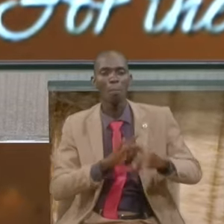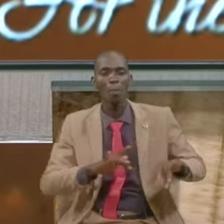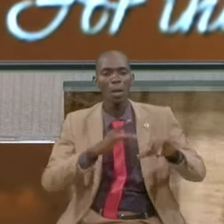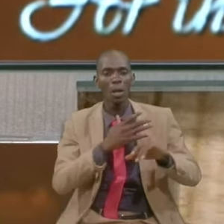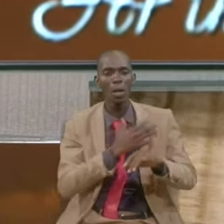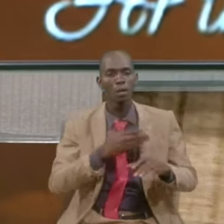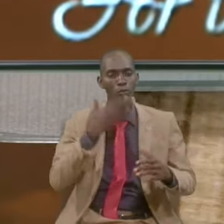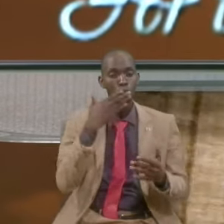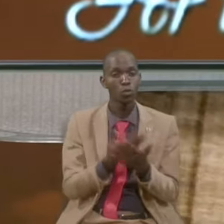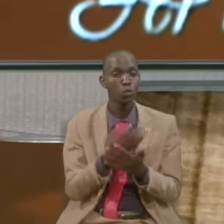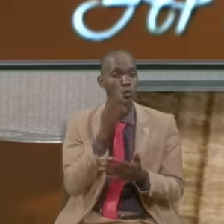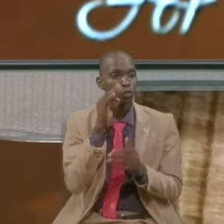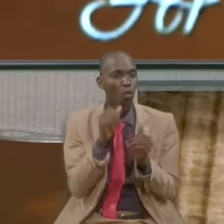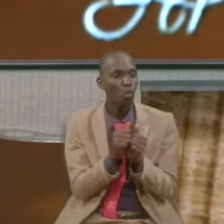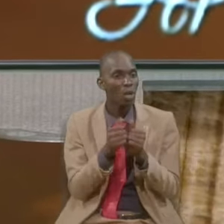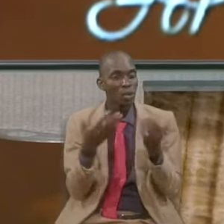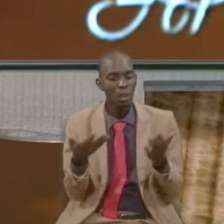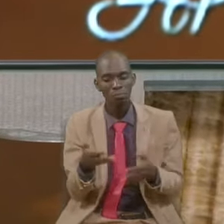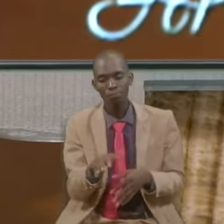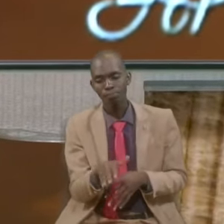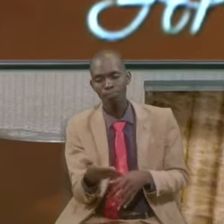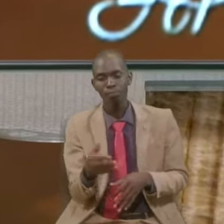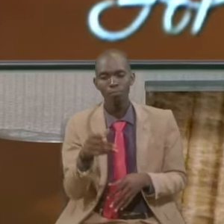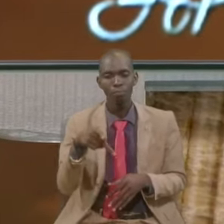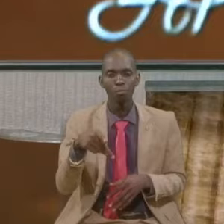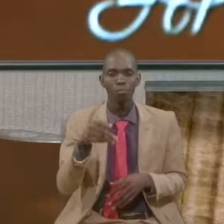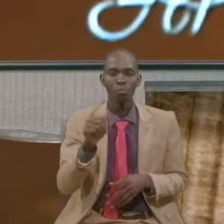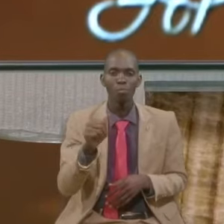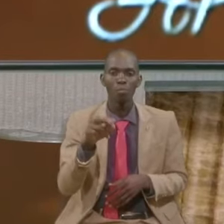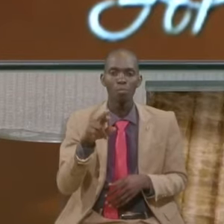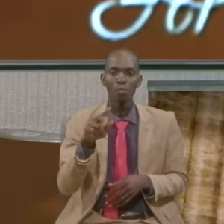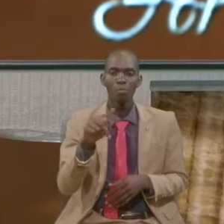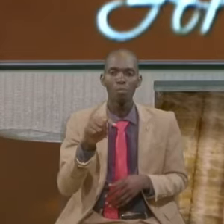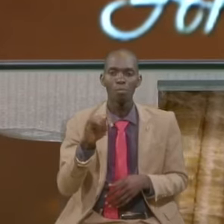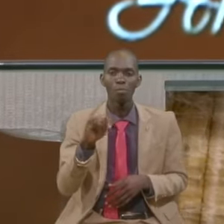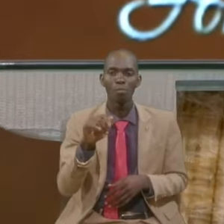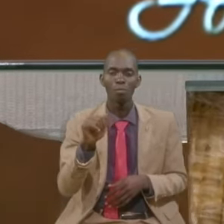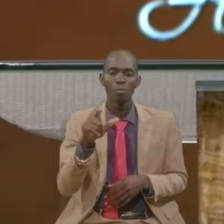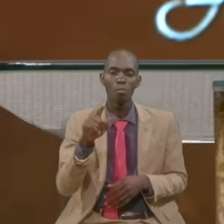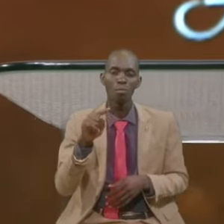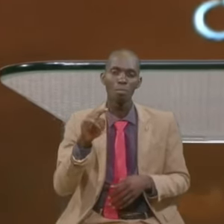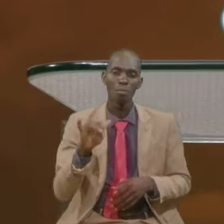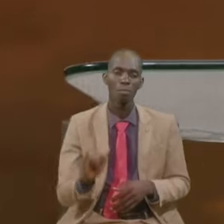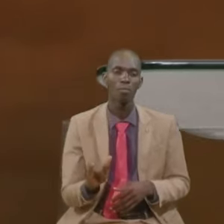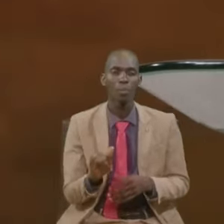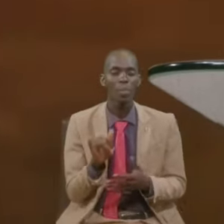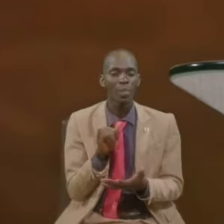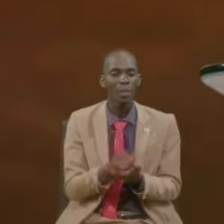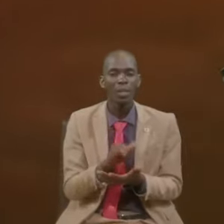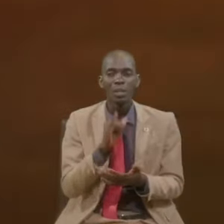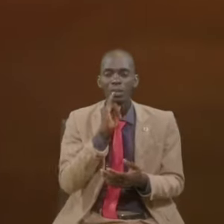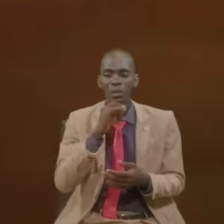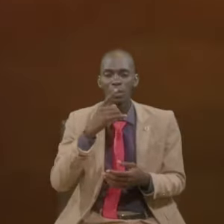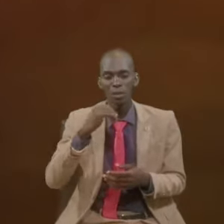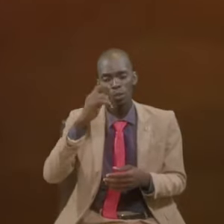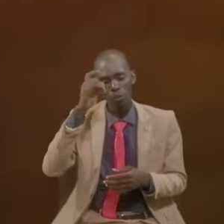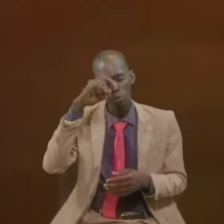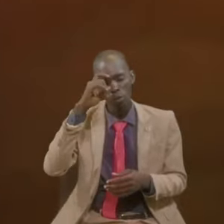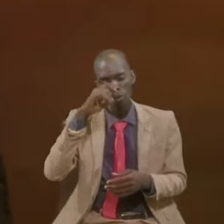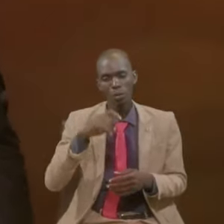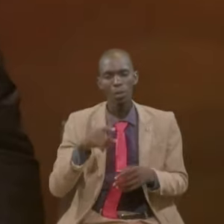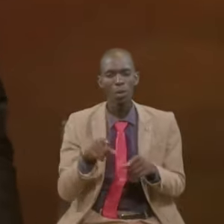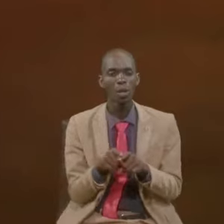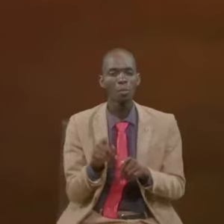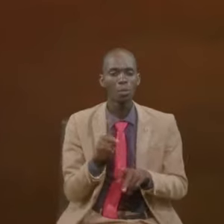without partiality. Without partiality. And that's the wisdom God has to say. You know,